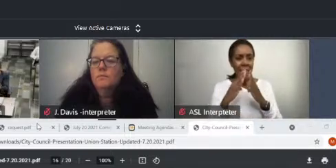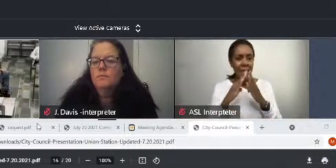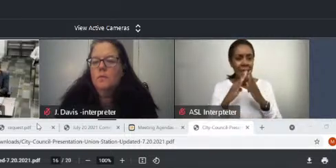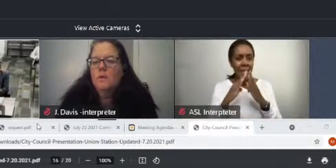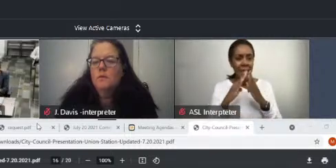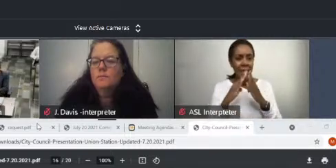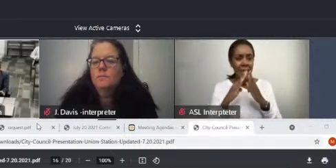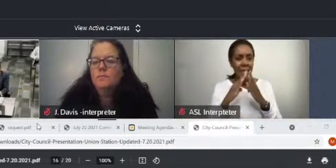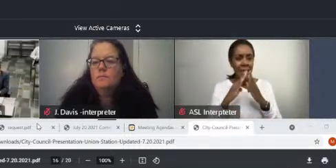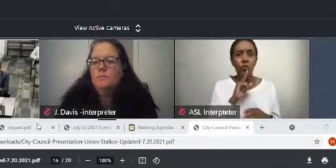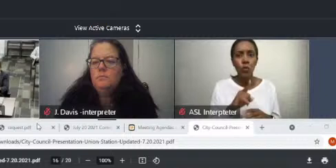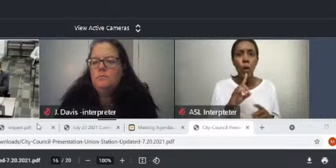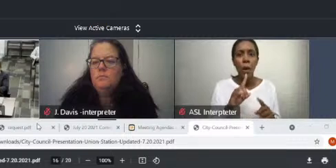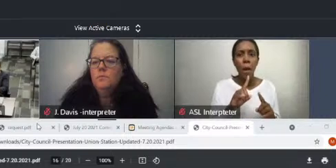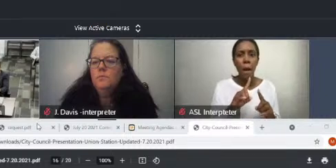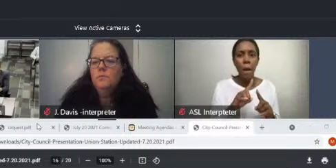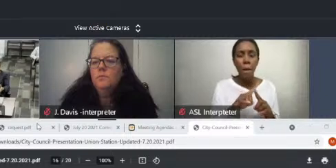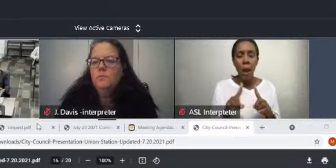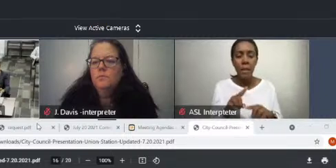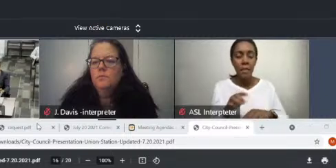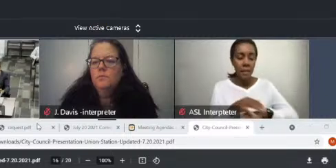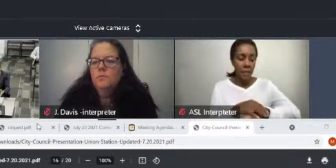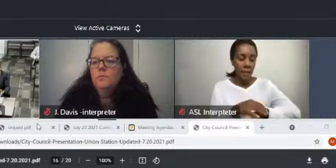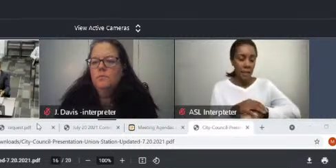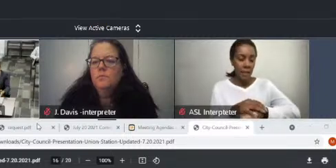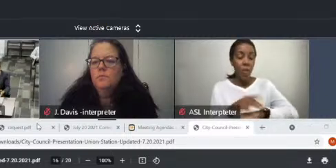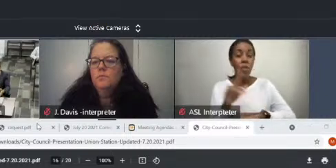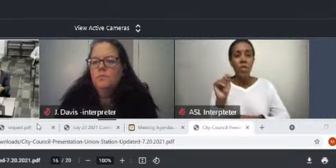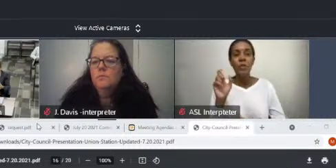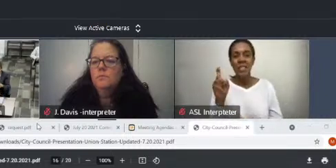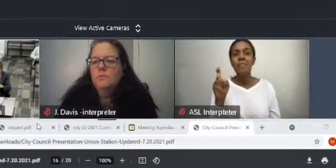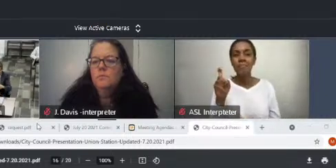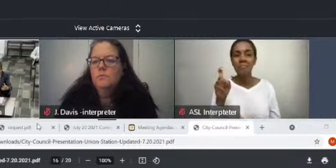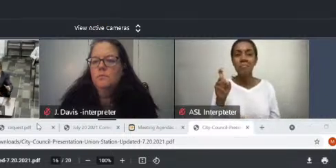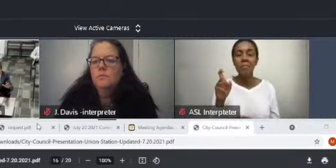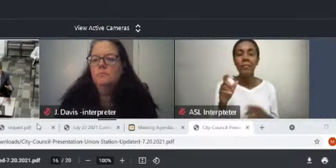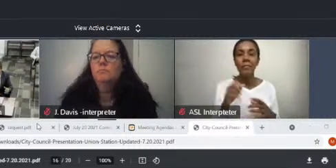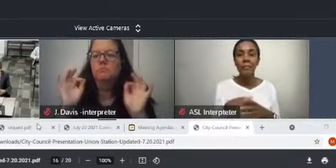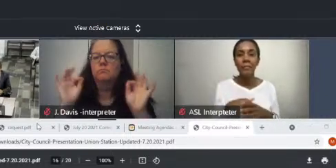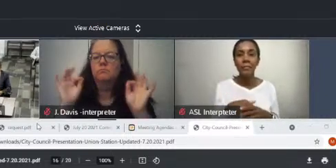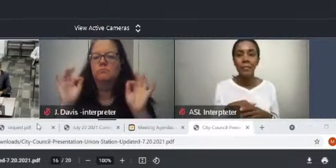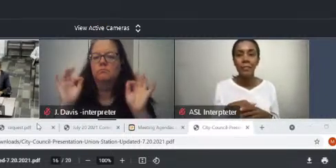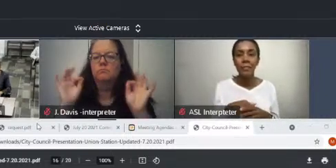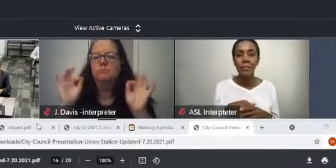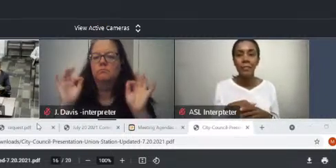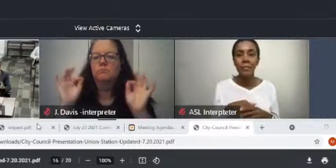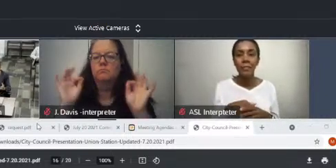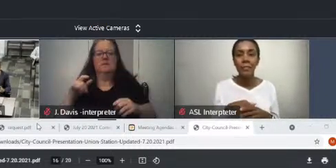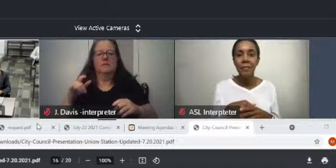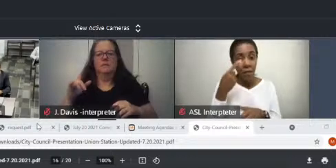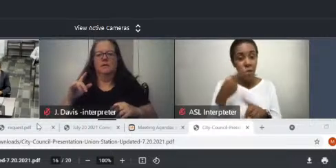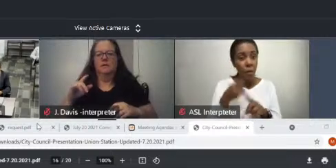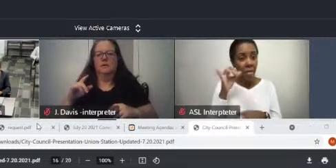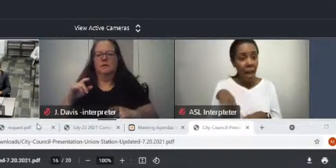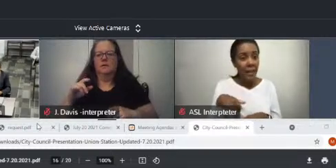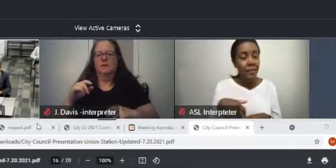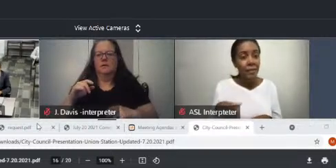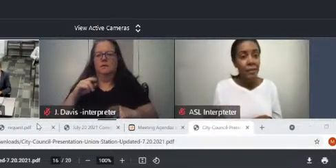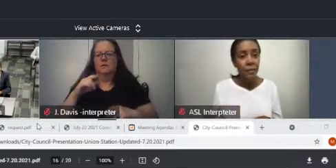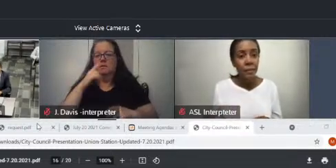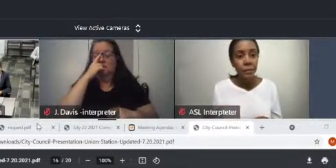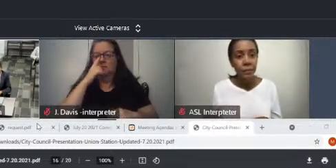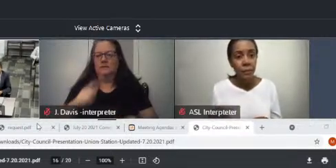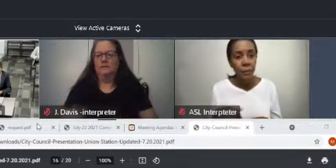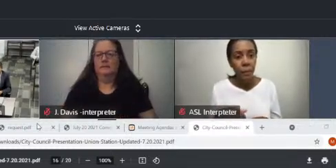I'm not quite sure on the sales. I know this is a tax that gets generated out of it. Who a large proportion goes back to